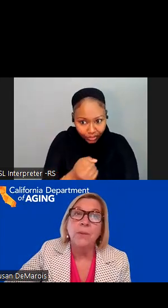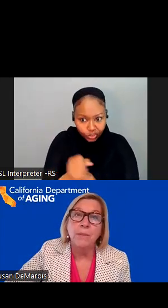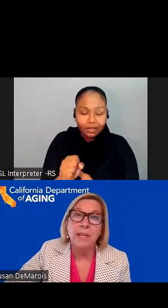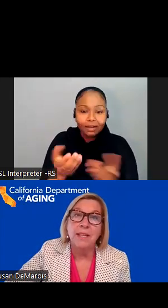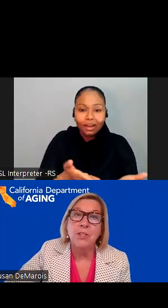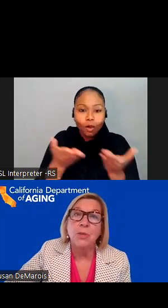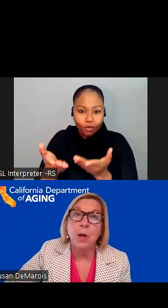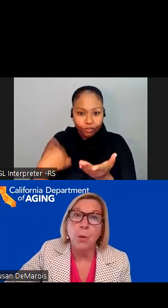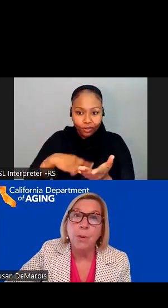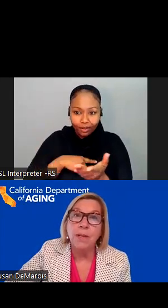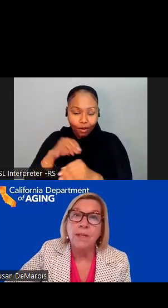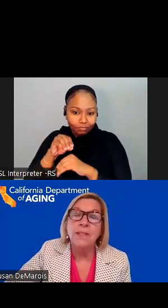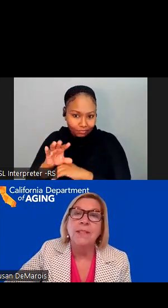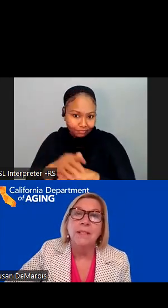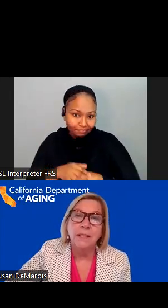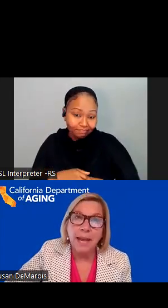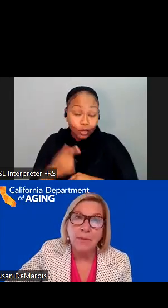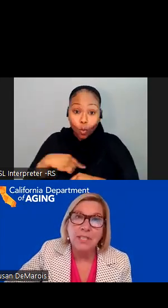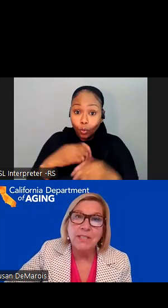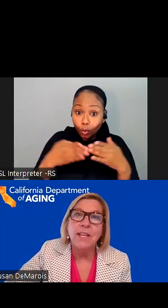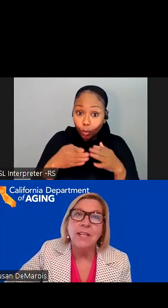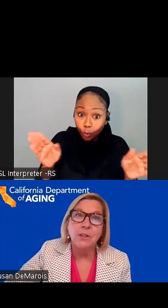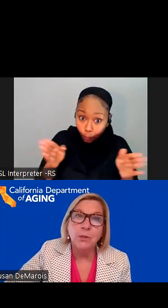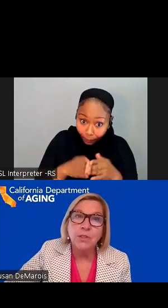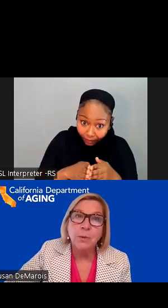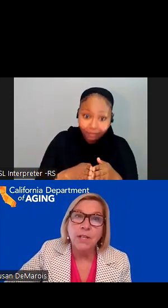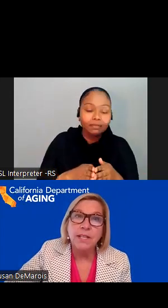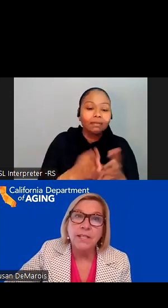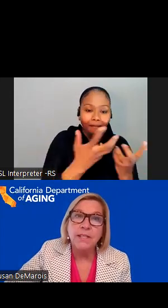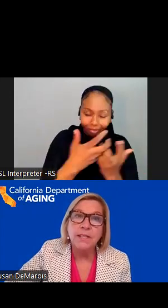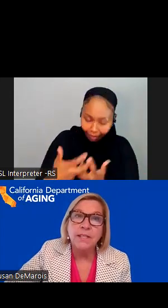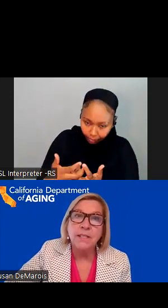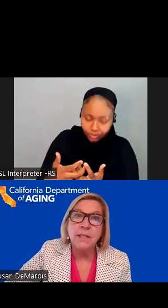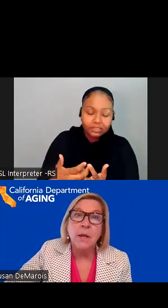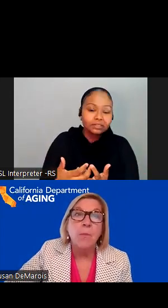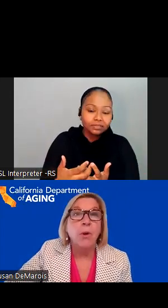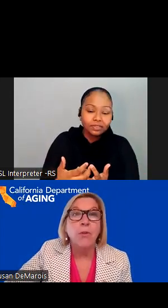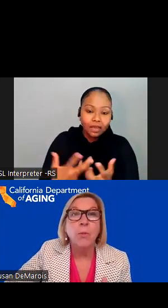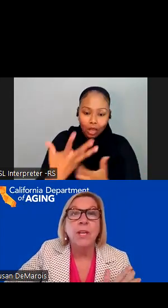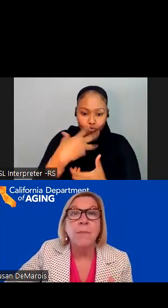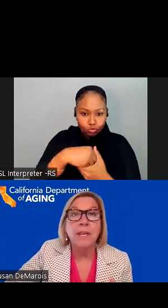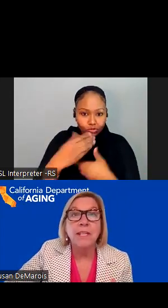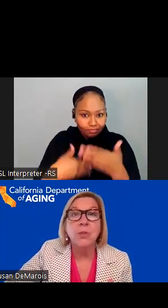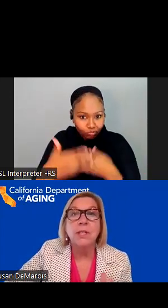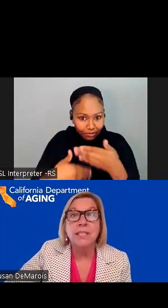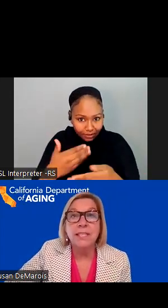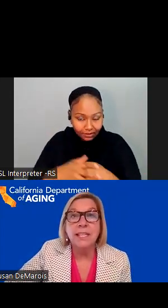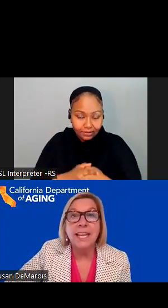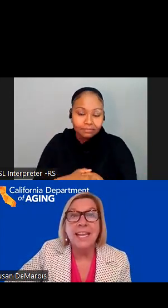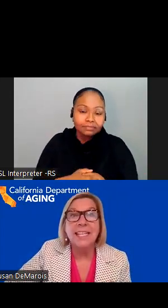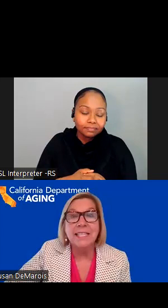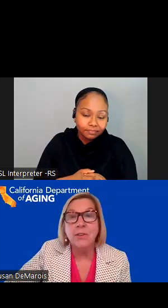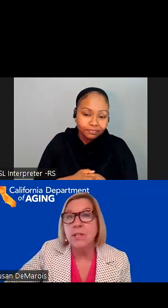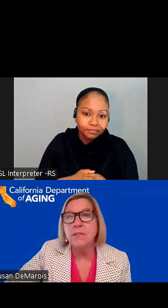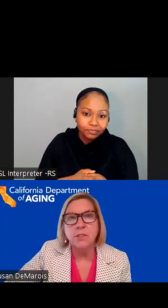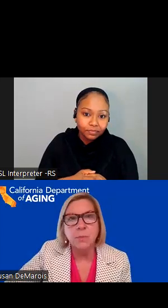We are committed to an open, collaborative, and inclusive process. Moreover, we're committed to eliciting